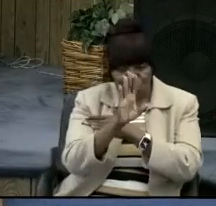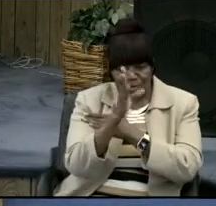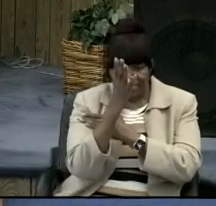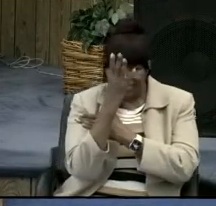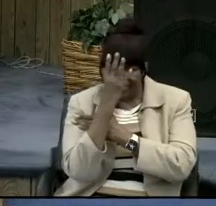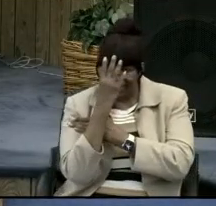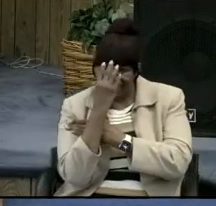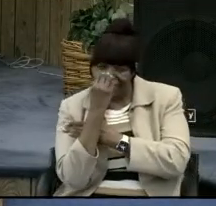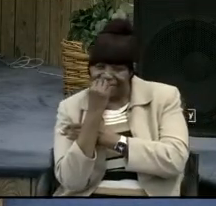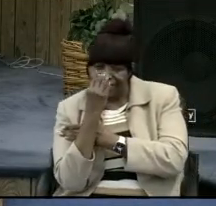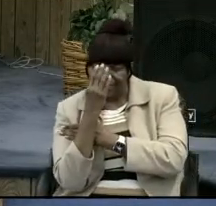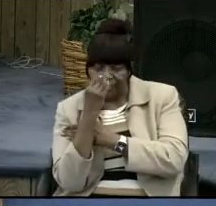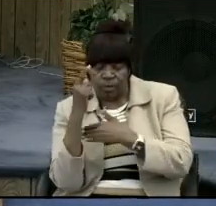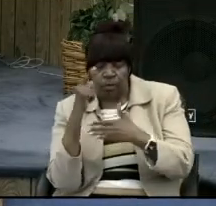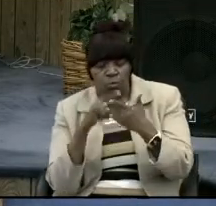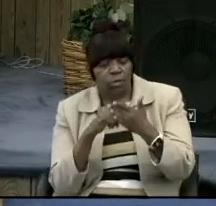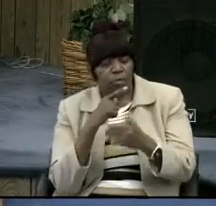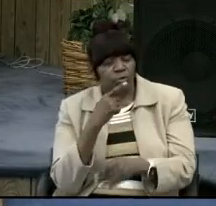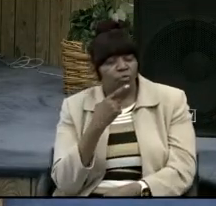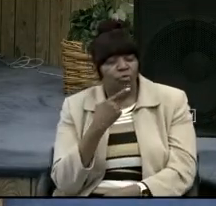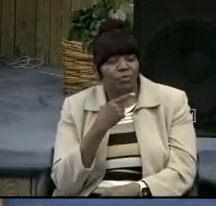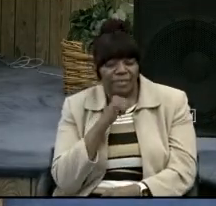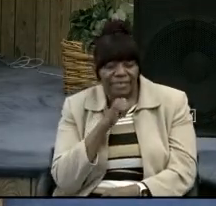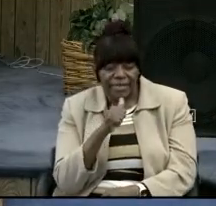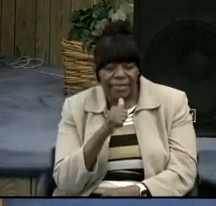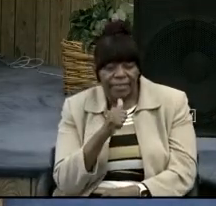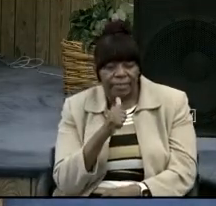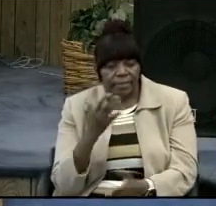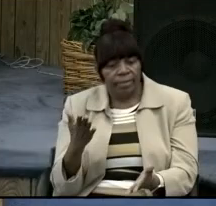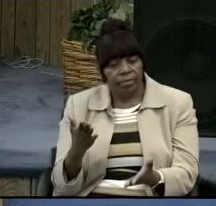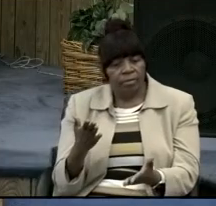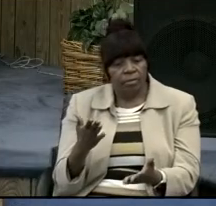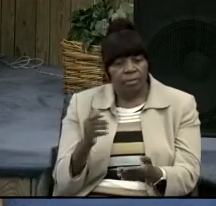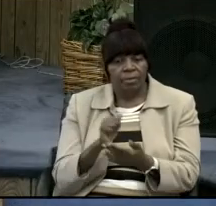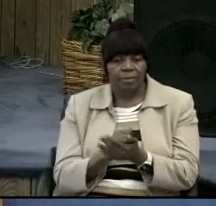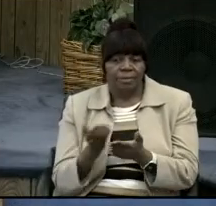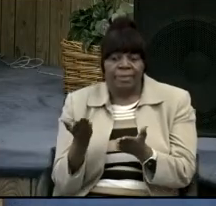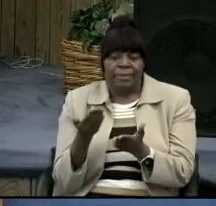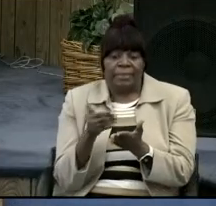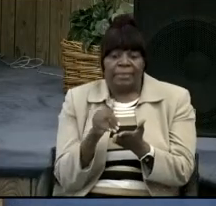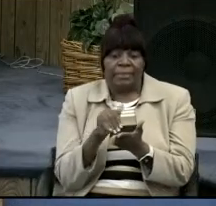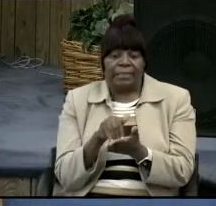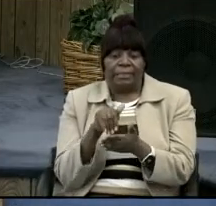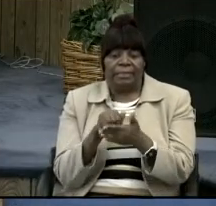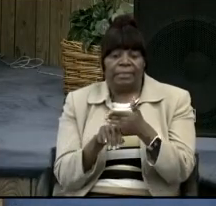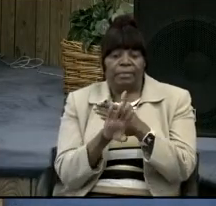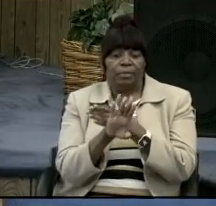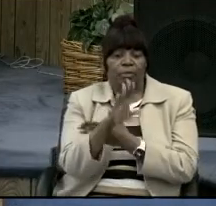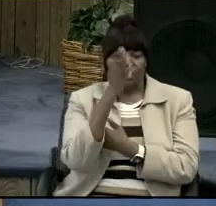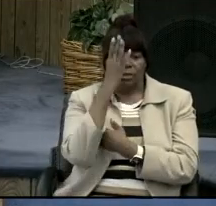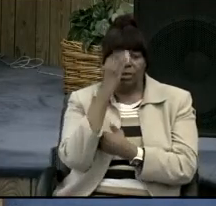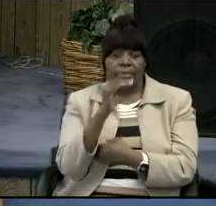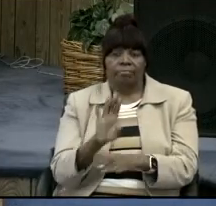resting. What you didn't hear consciously in the background plays back to you in your sleep.